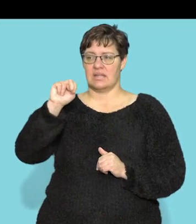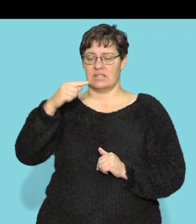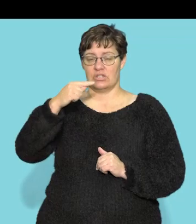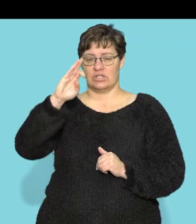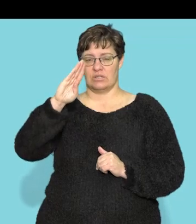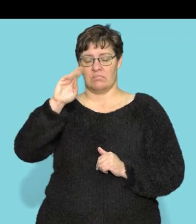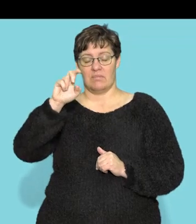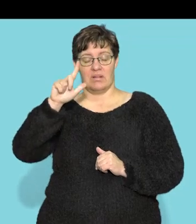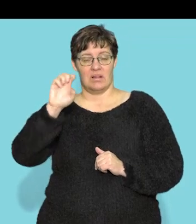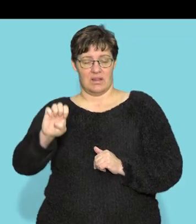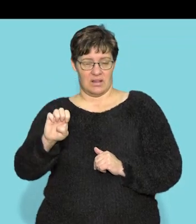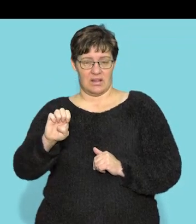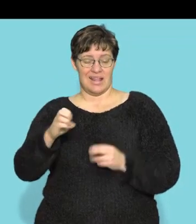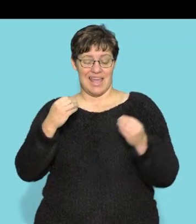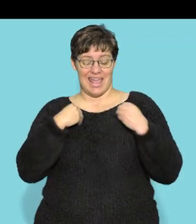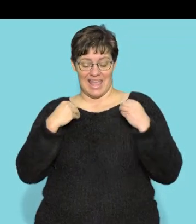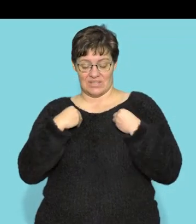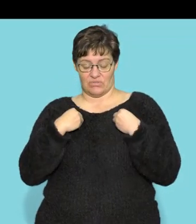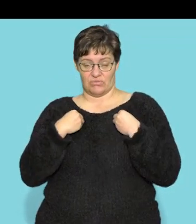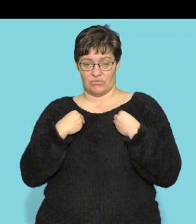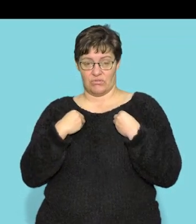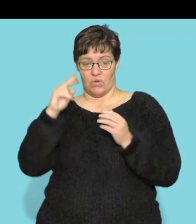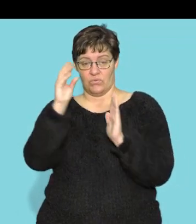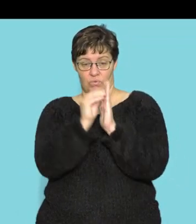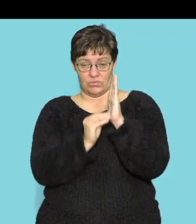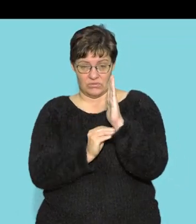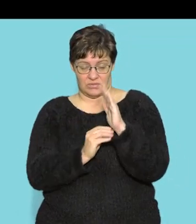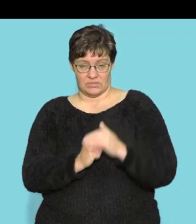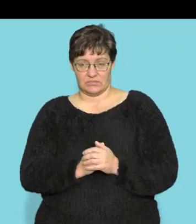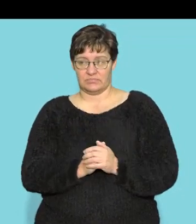note. What is important in this note is the following. One,